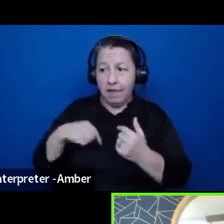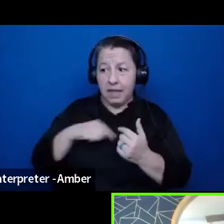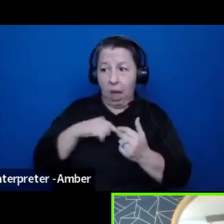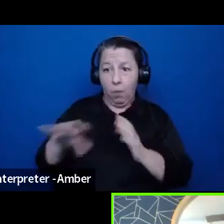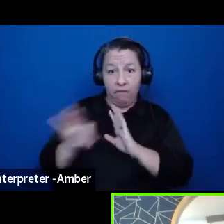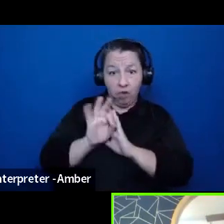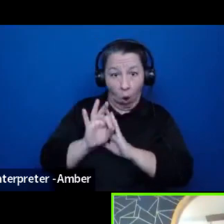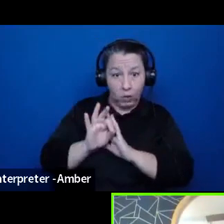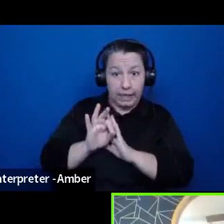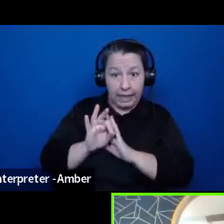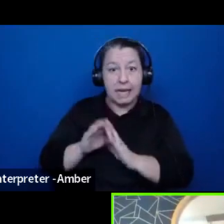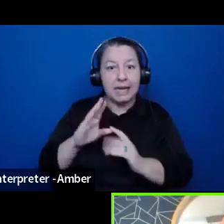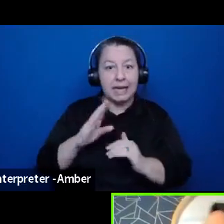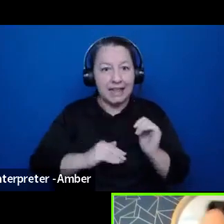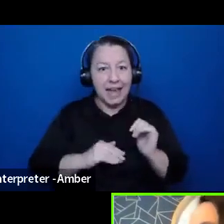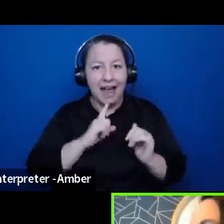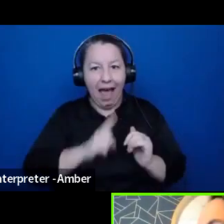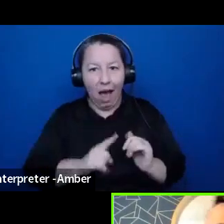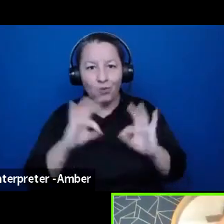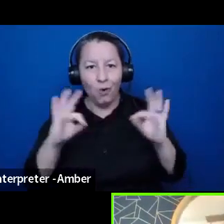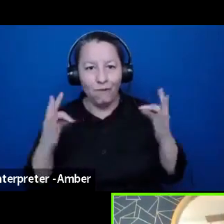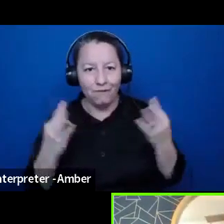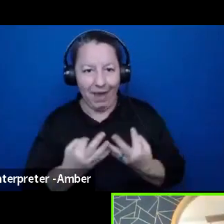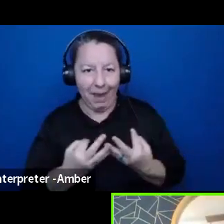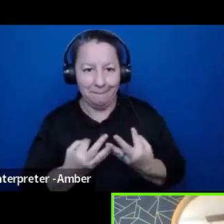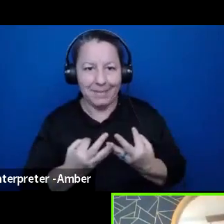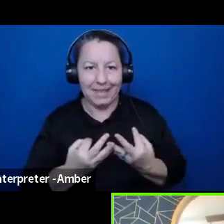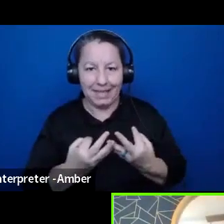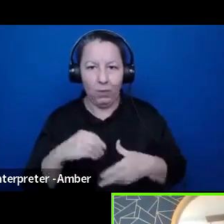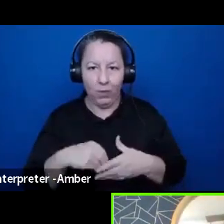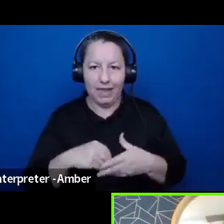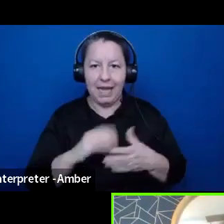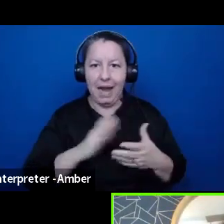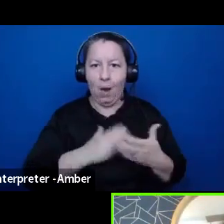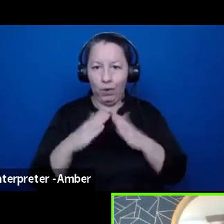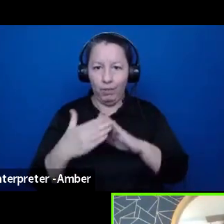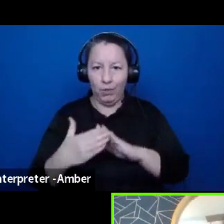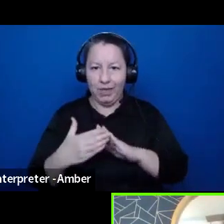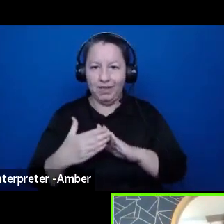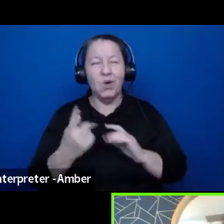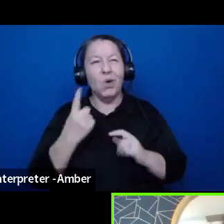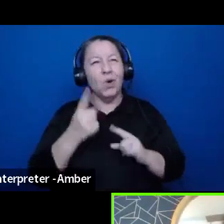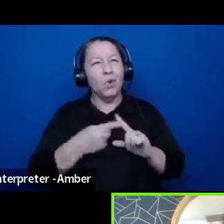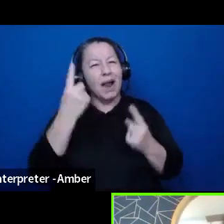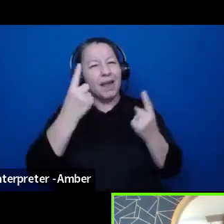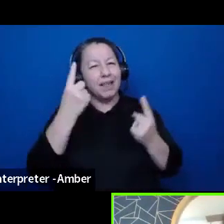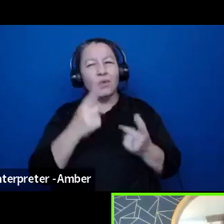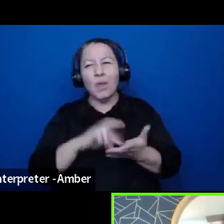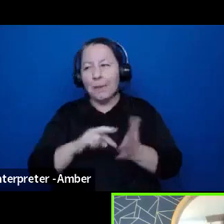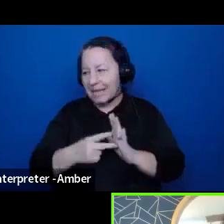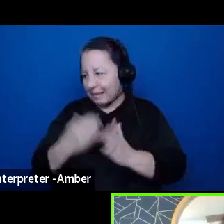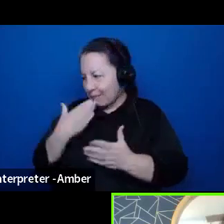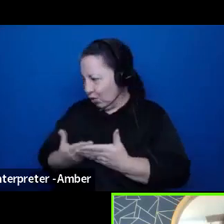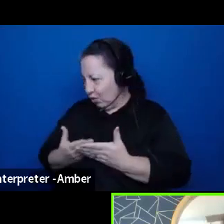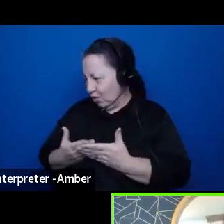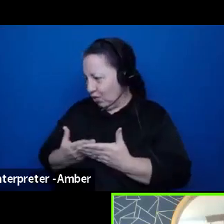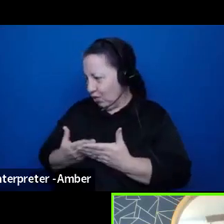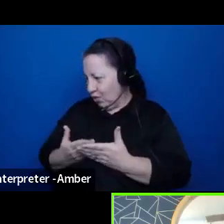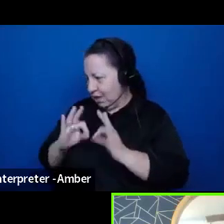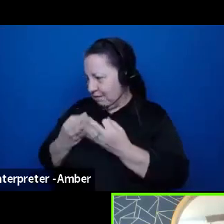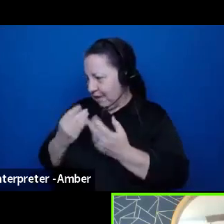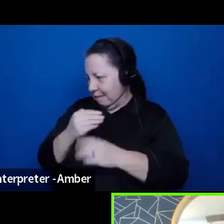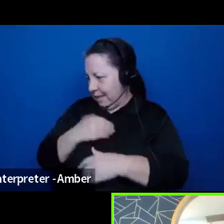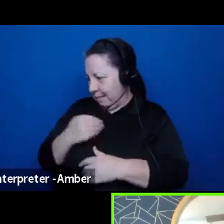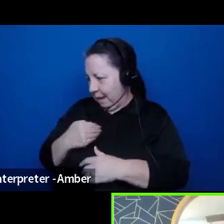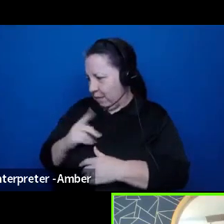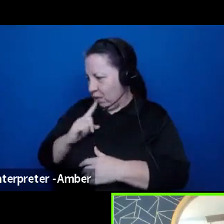than familial relatives. And so when I think about, you know, what does it mean to be a good relative? It means all of those people. And really how we look